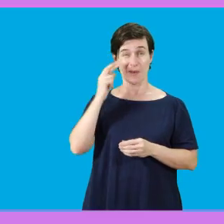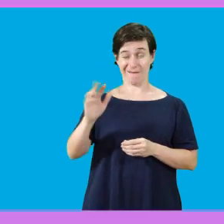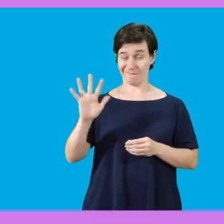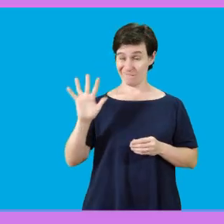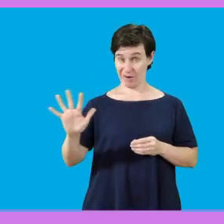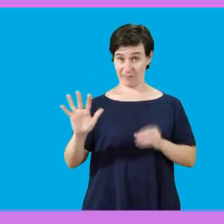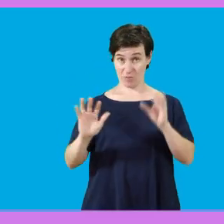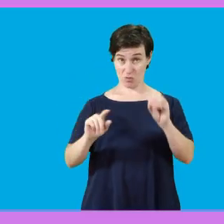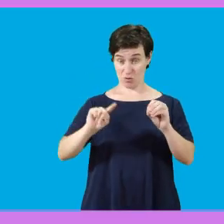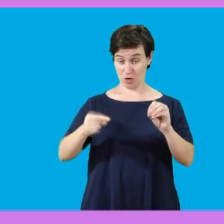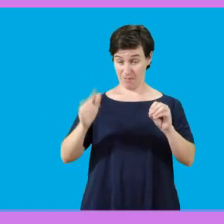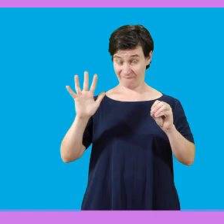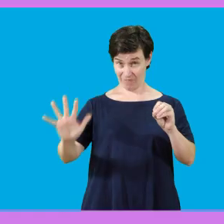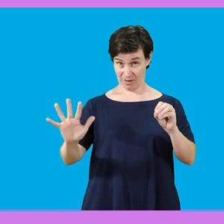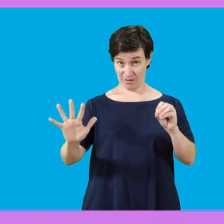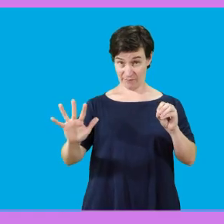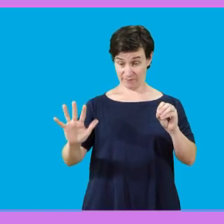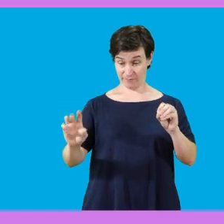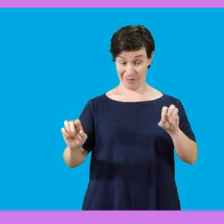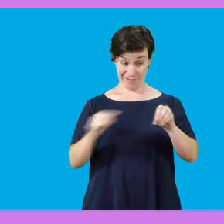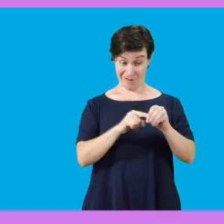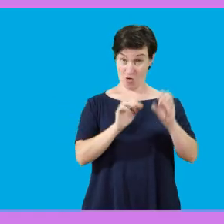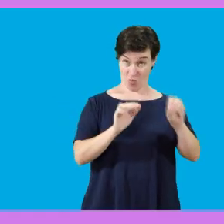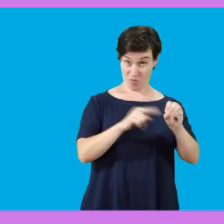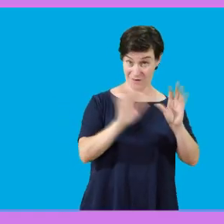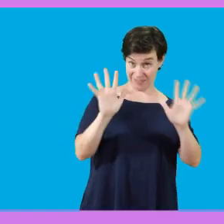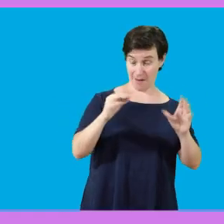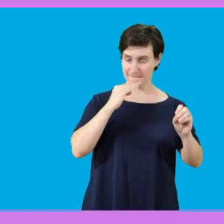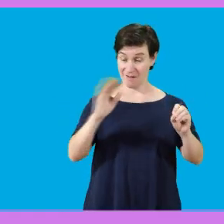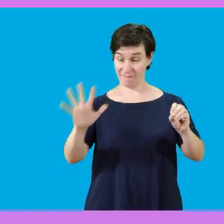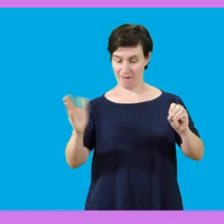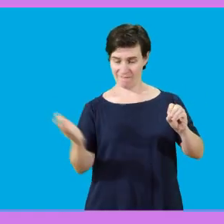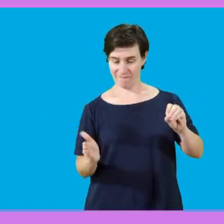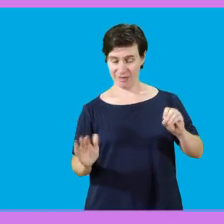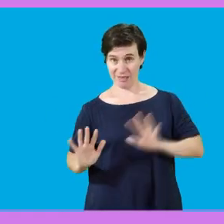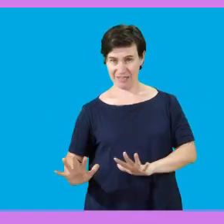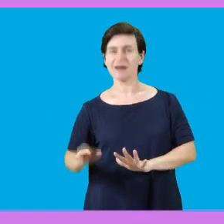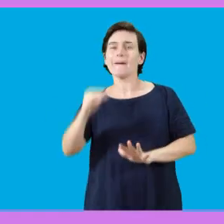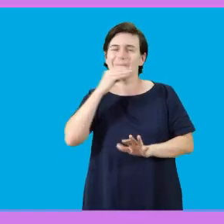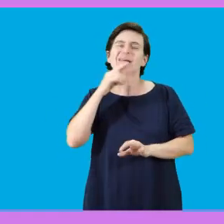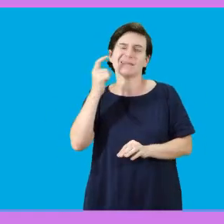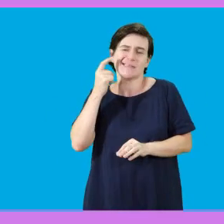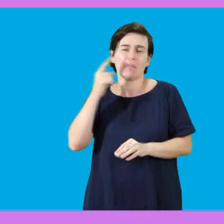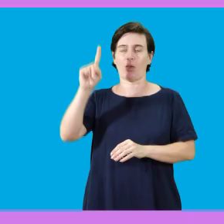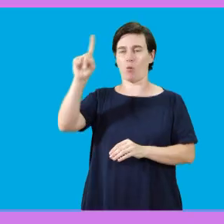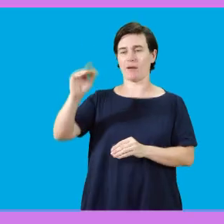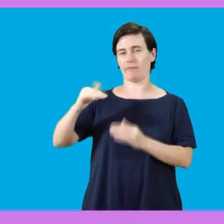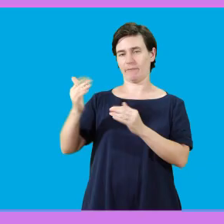is 5, which goes once in 5 and it goes twice in 10. So whenever you are dealing